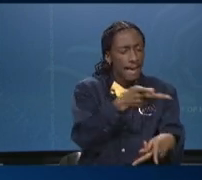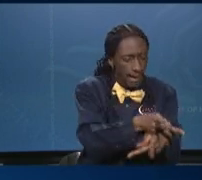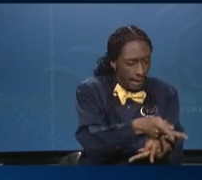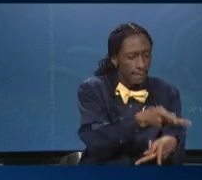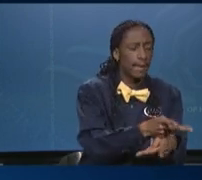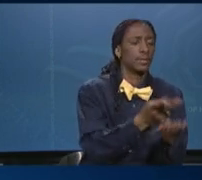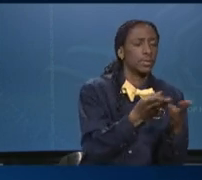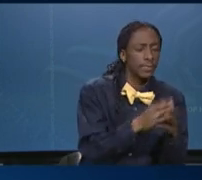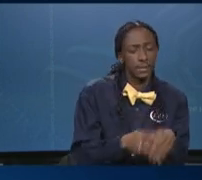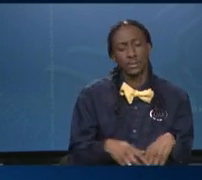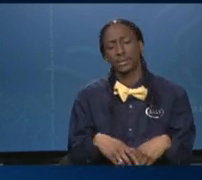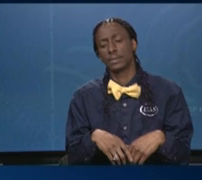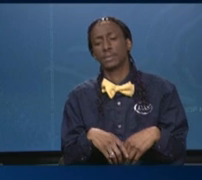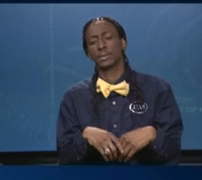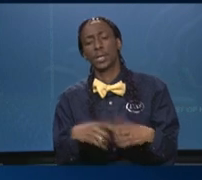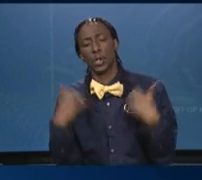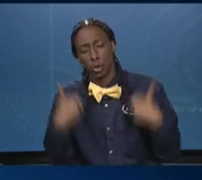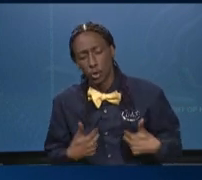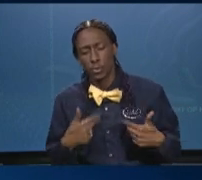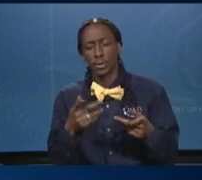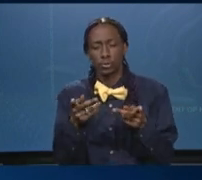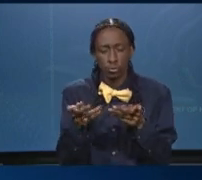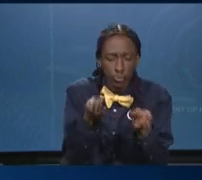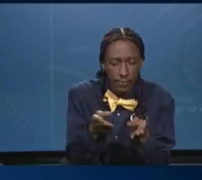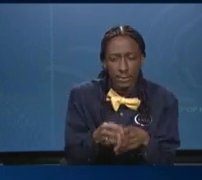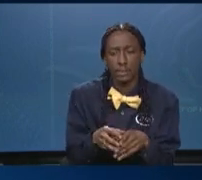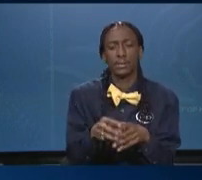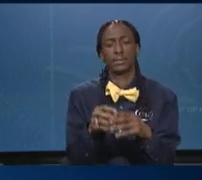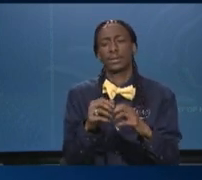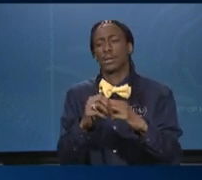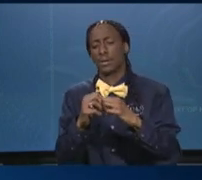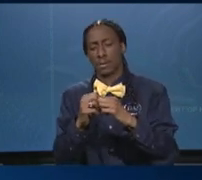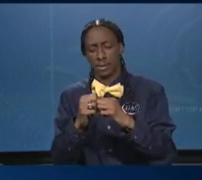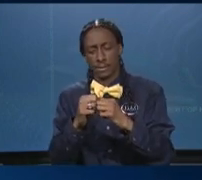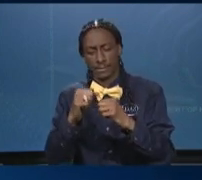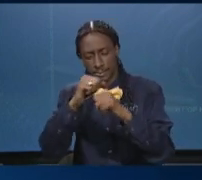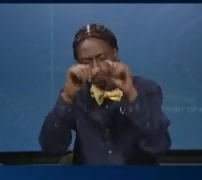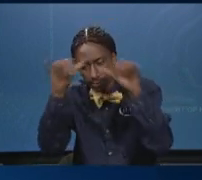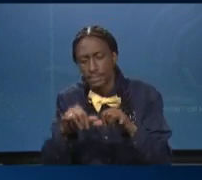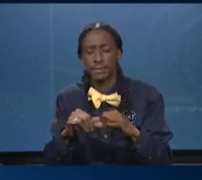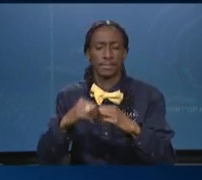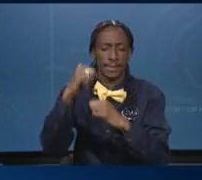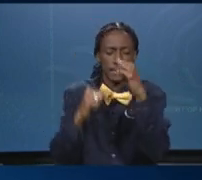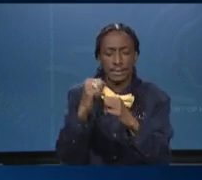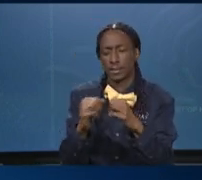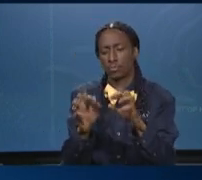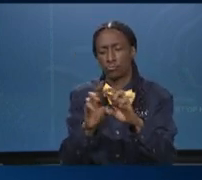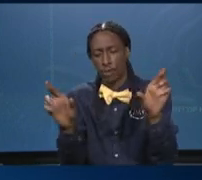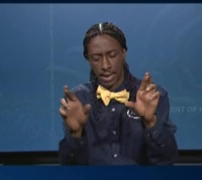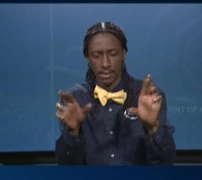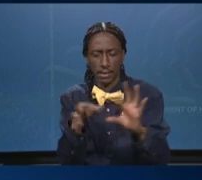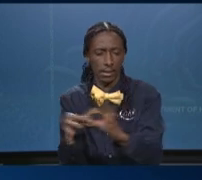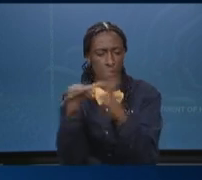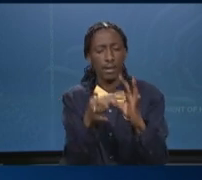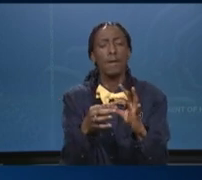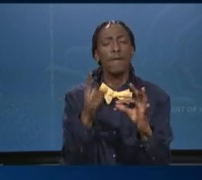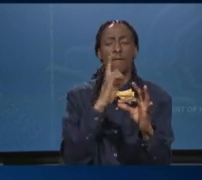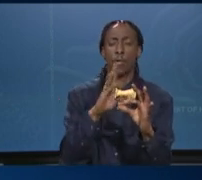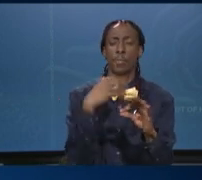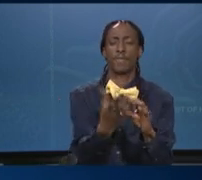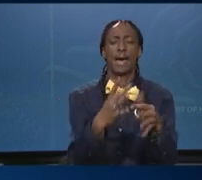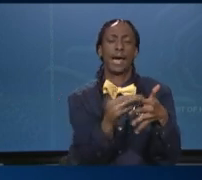human services and getting the infrastructure in place to help people understand what are your options around long-term